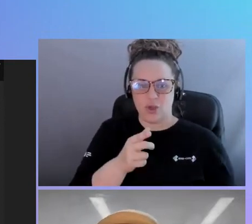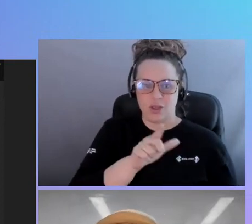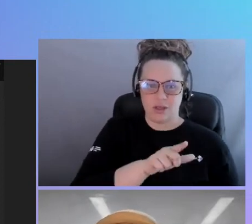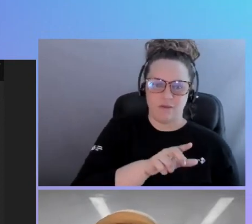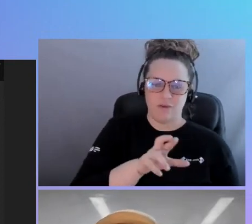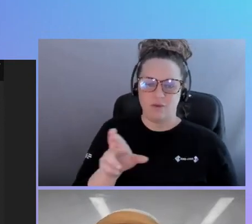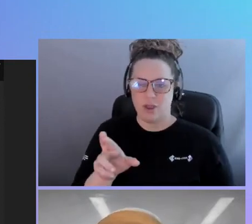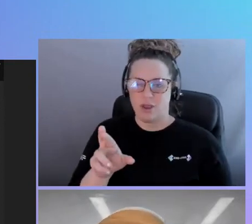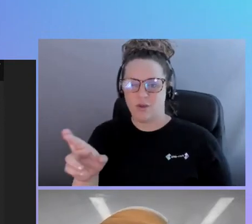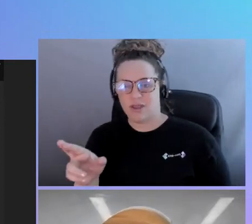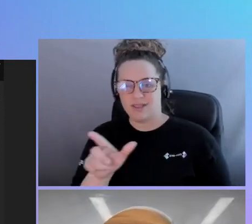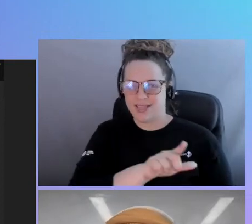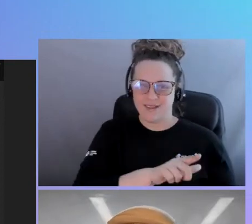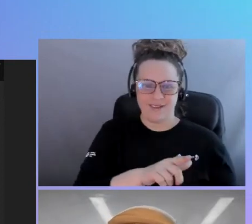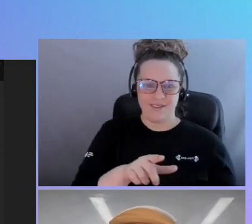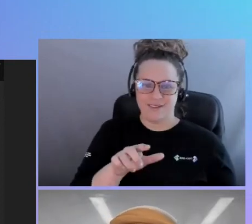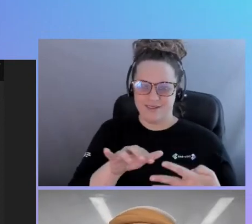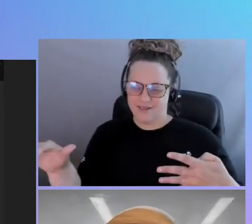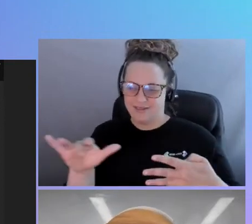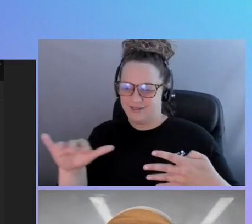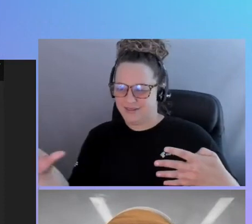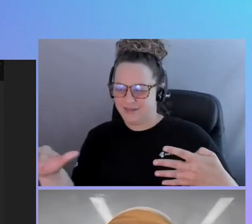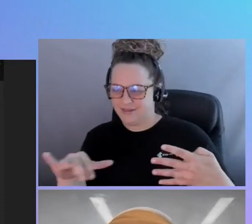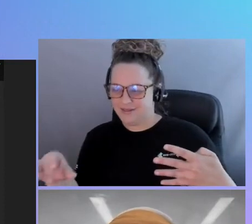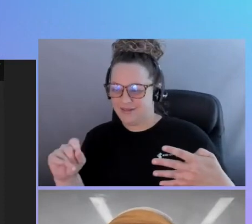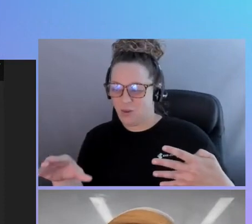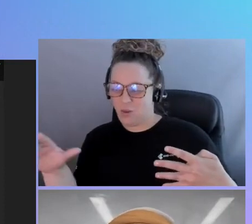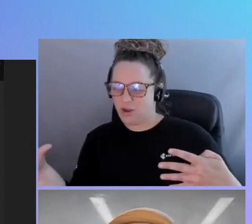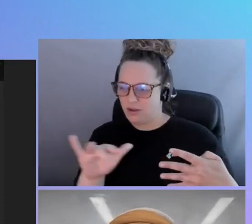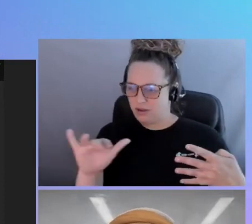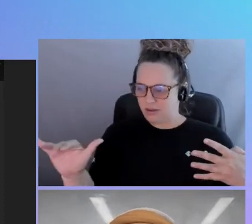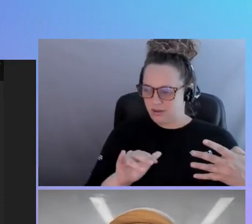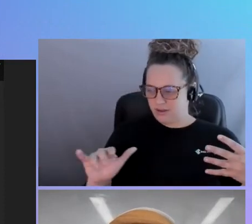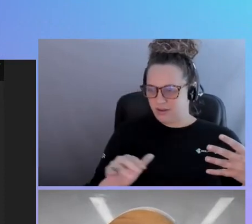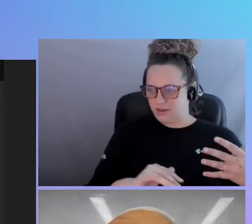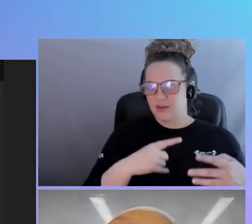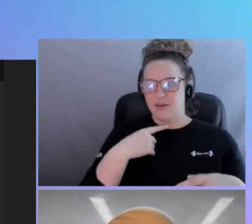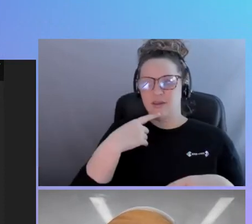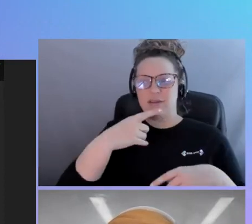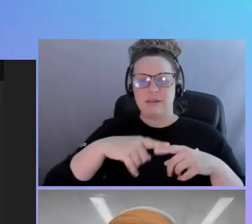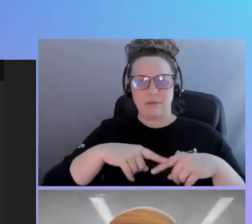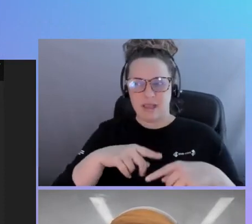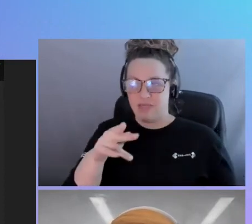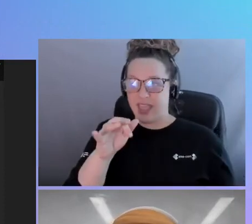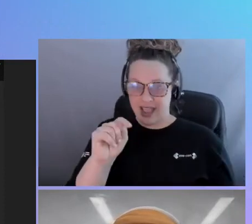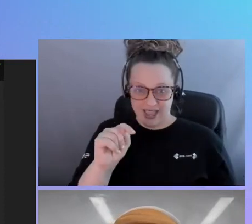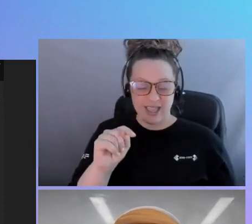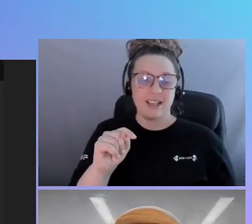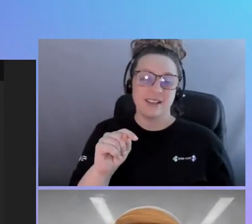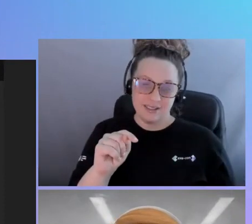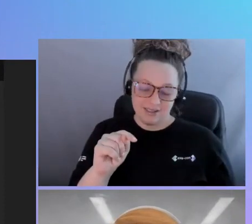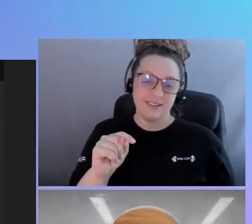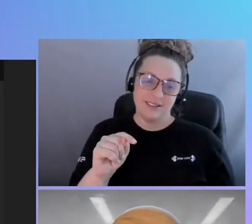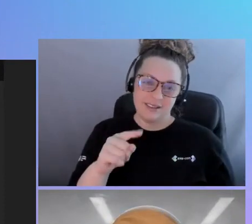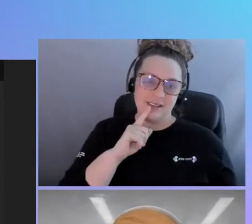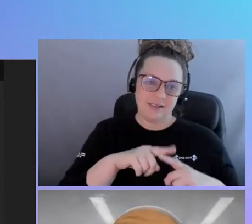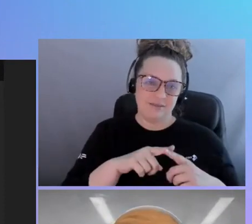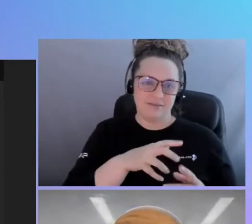right to left language. So UIKit would use the right one for you. That's pretty neat.